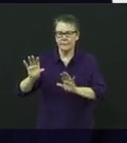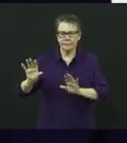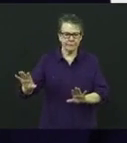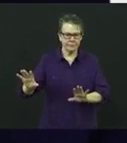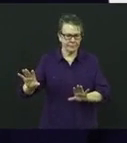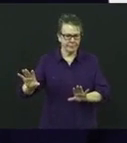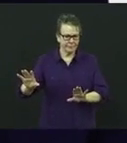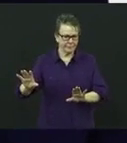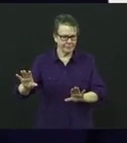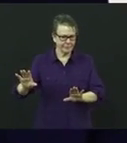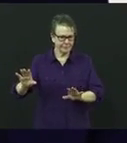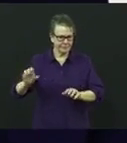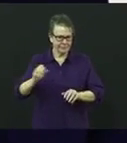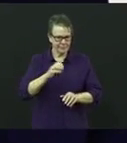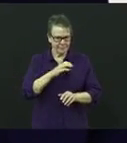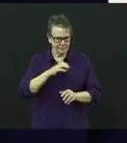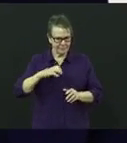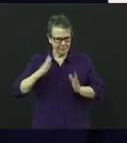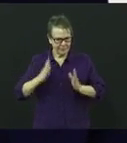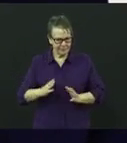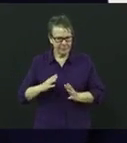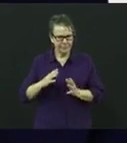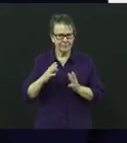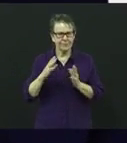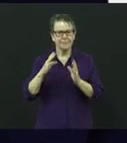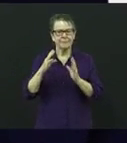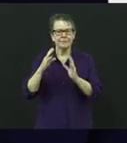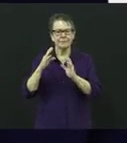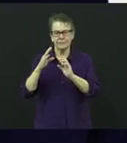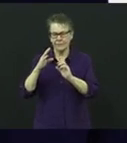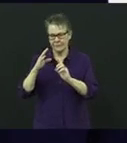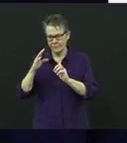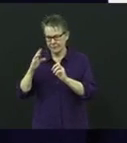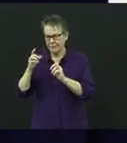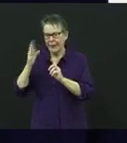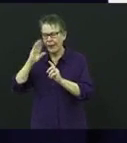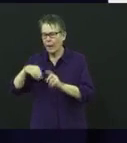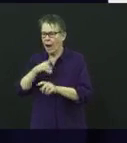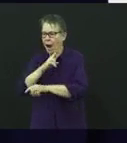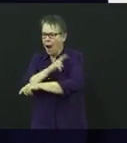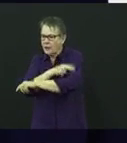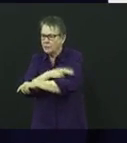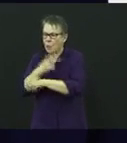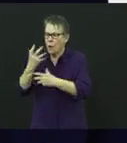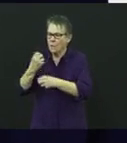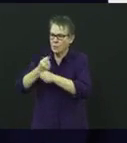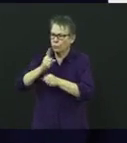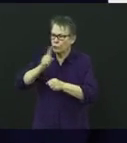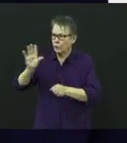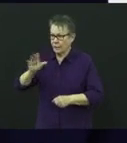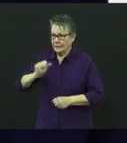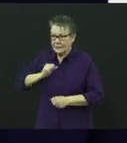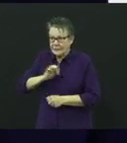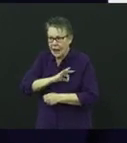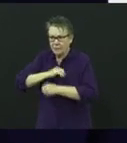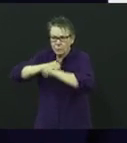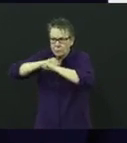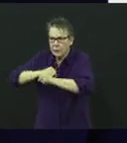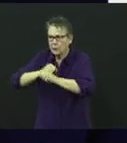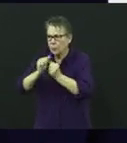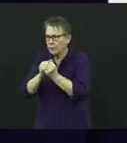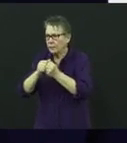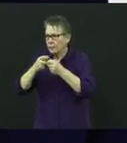of the hospitals have responded to those calls, and I also know that they've spent an awful lot of money, more than they normally